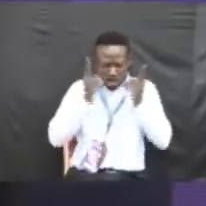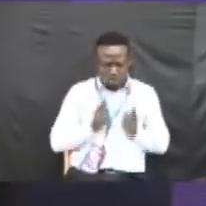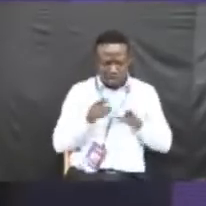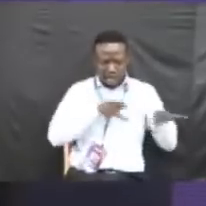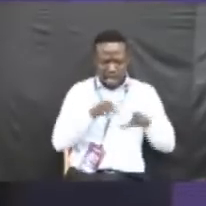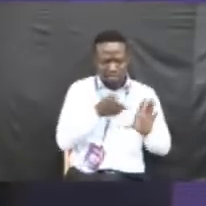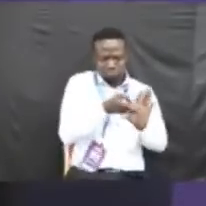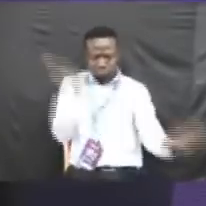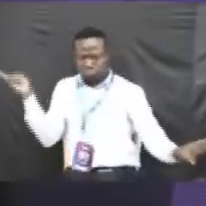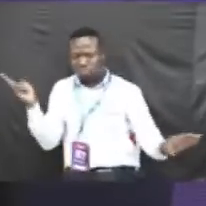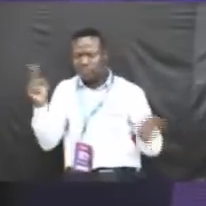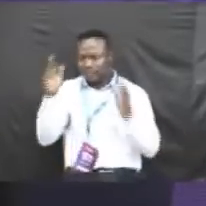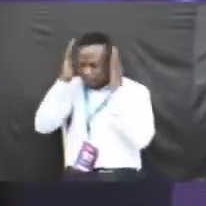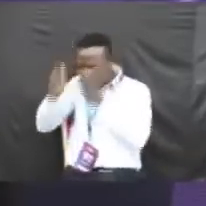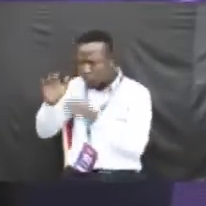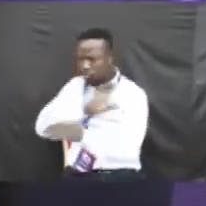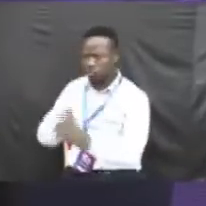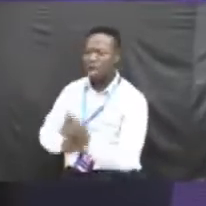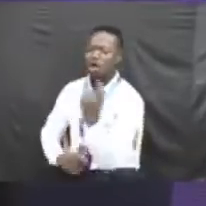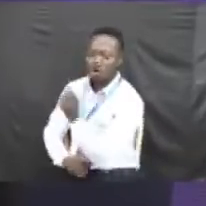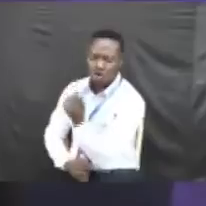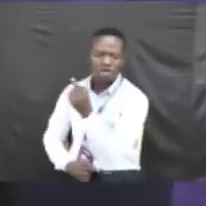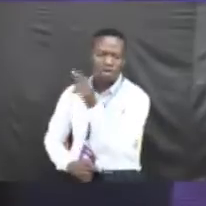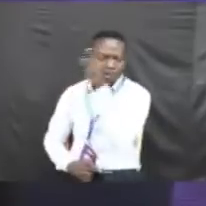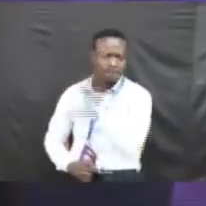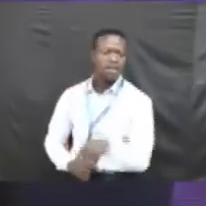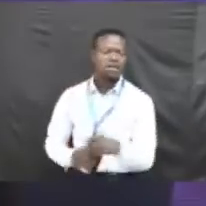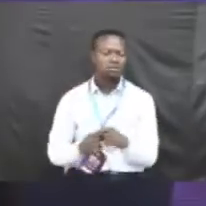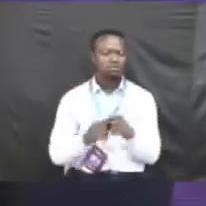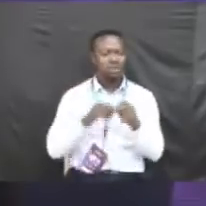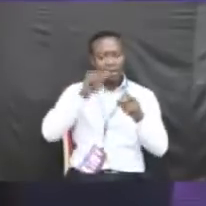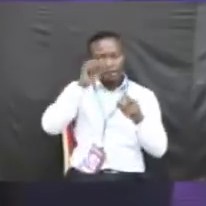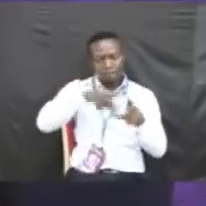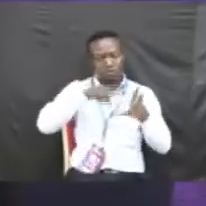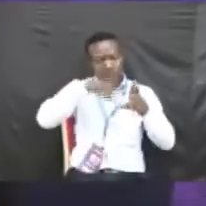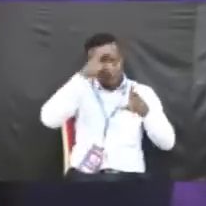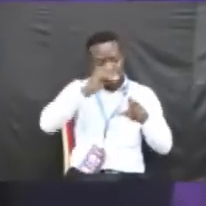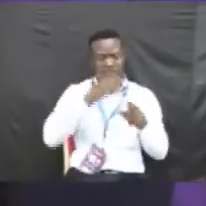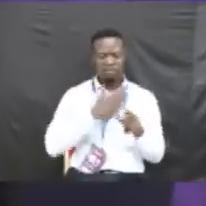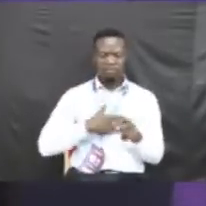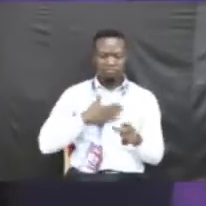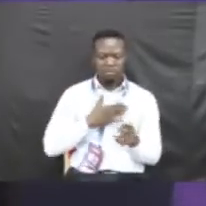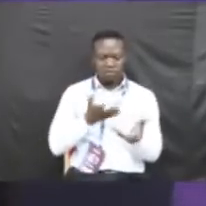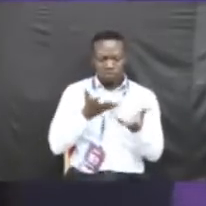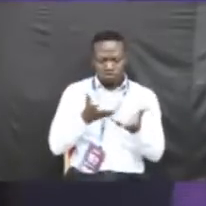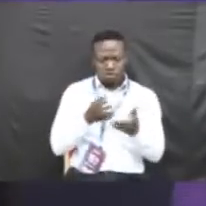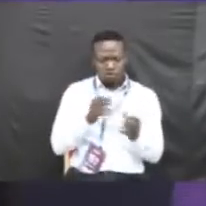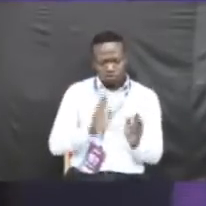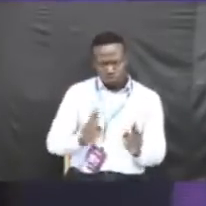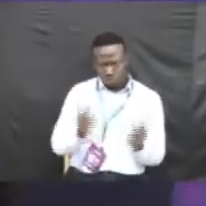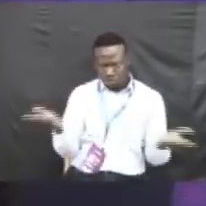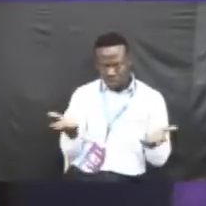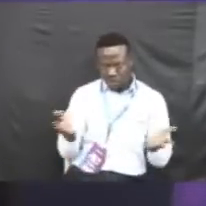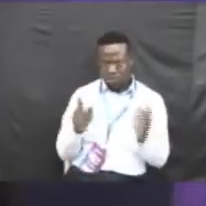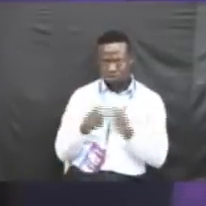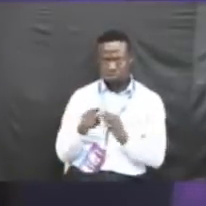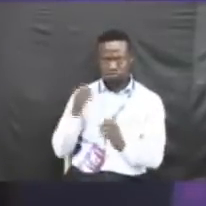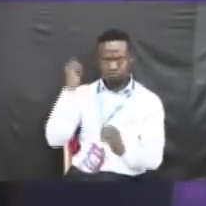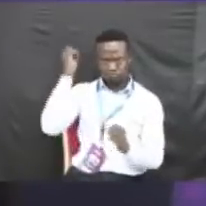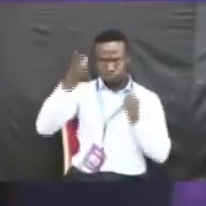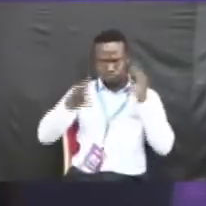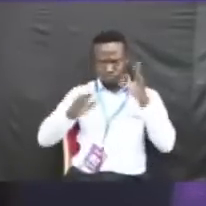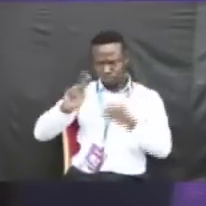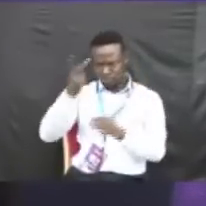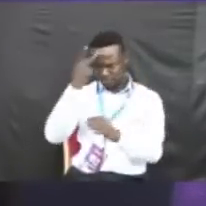directions and philosophies. Apostle chair, let me use your platform to call for